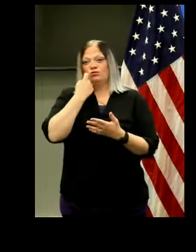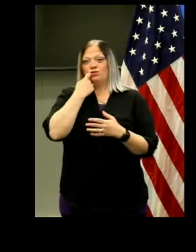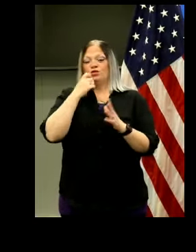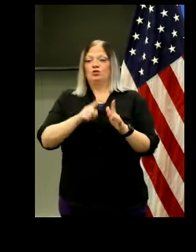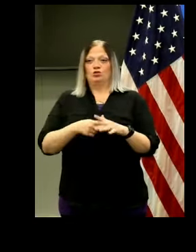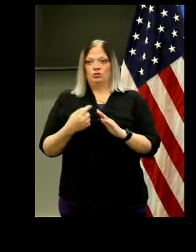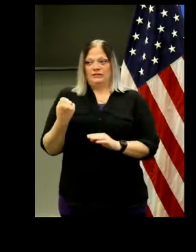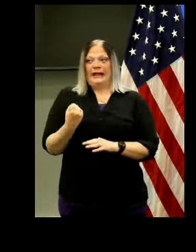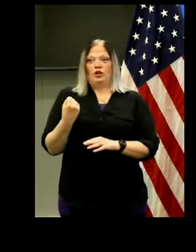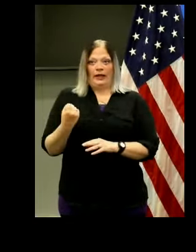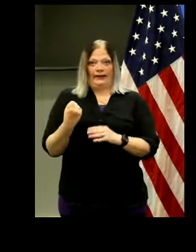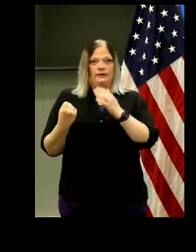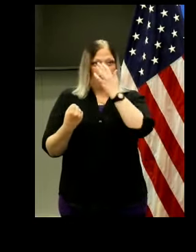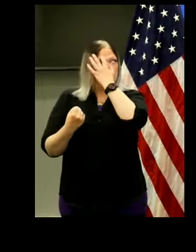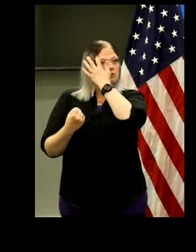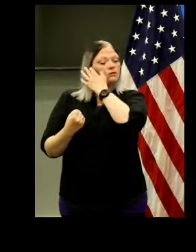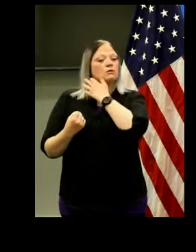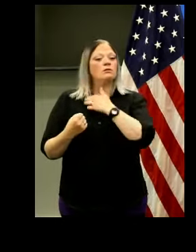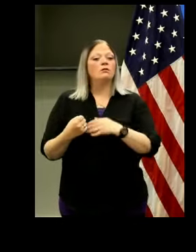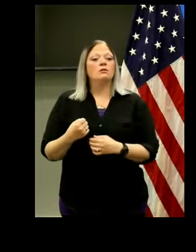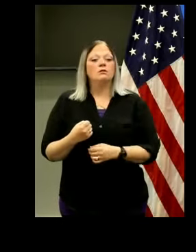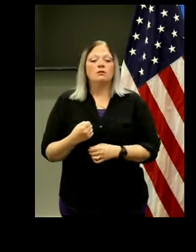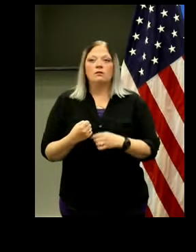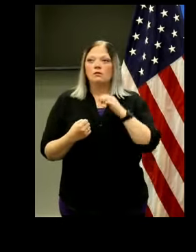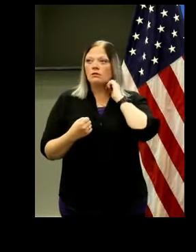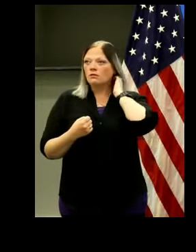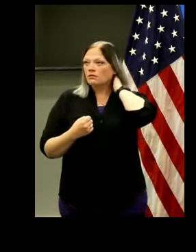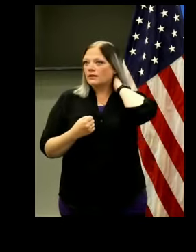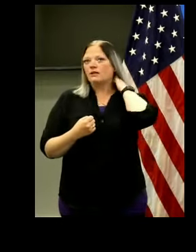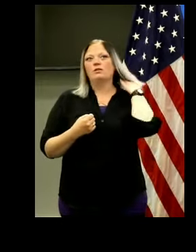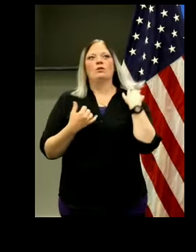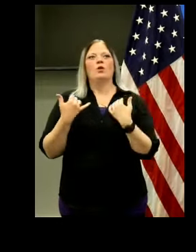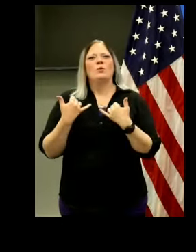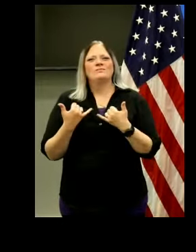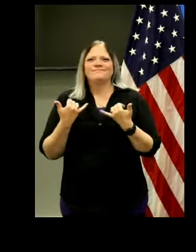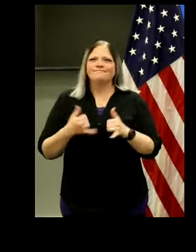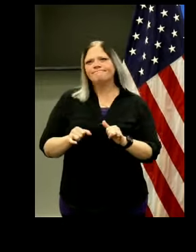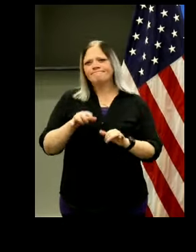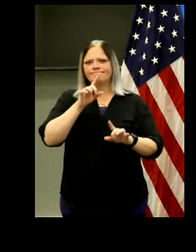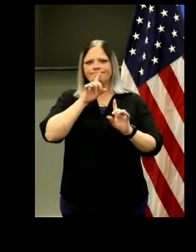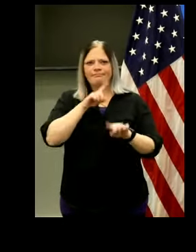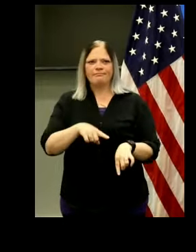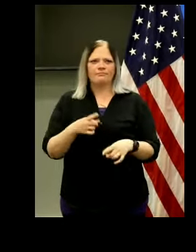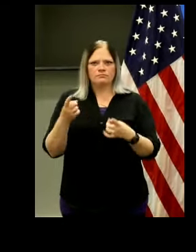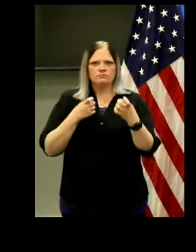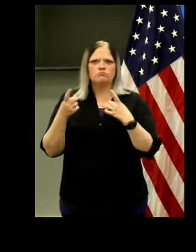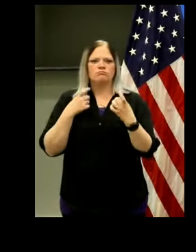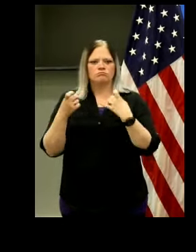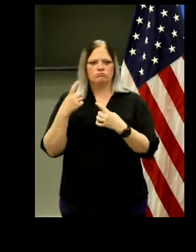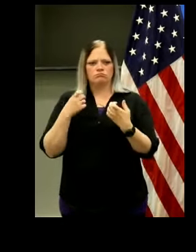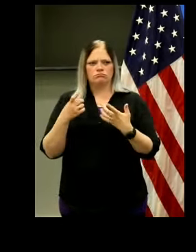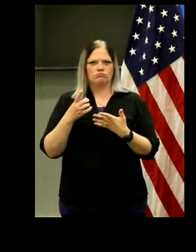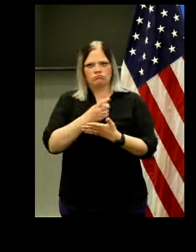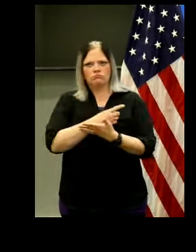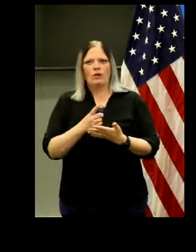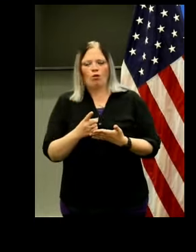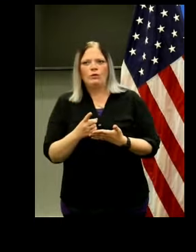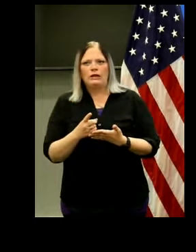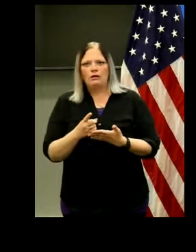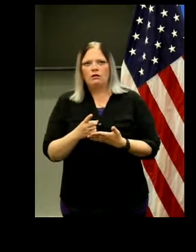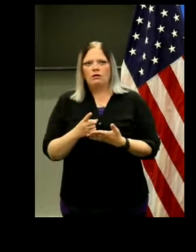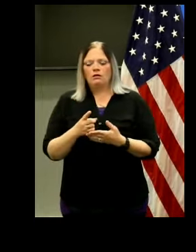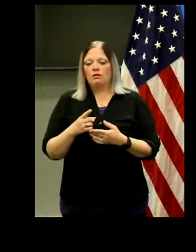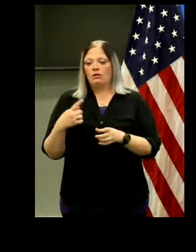this past Saturday, and we still are answering a lot of questions throughout the normal week.